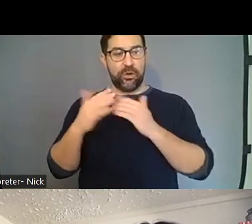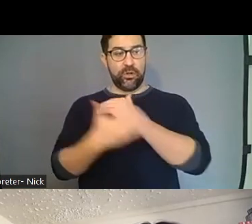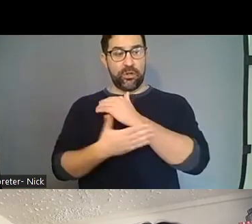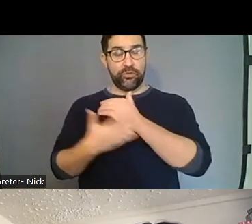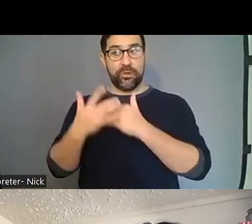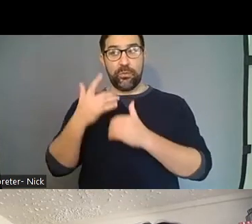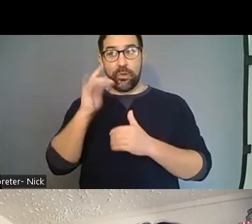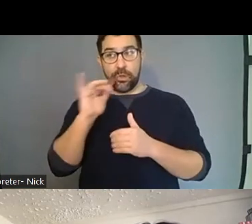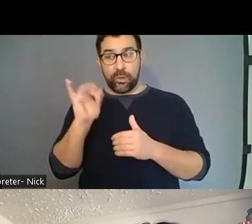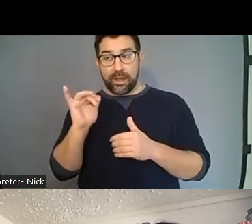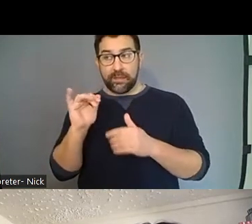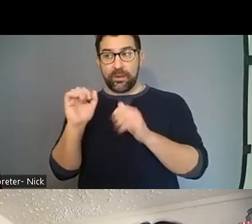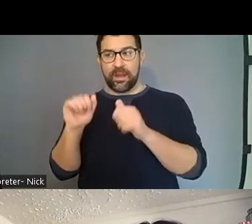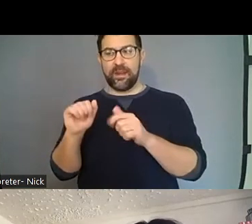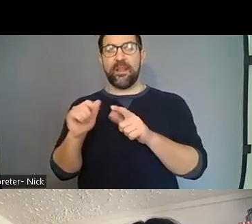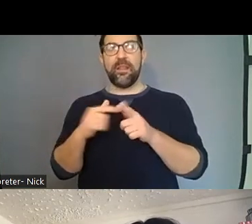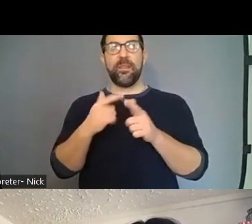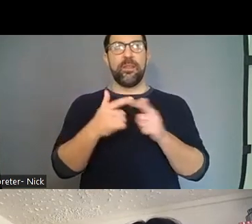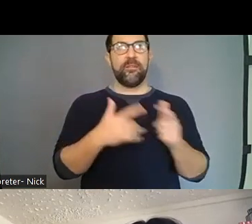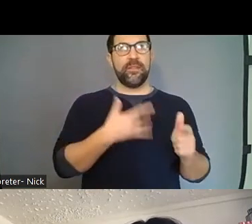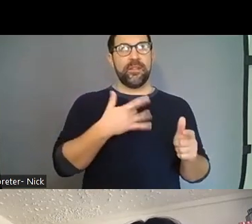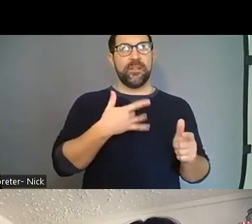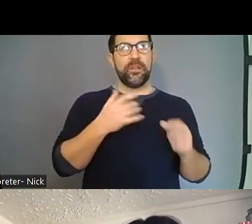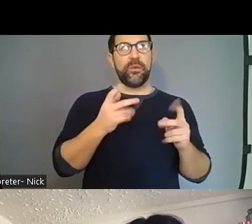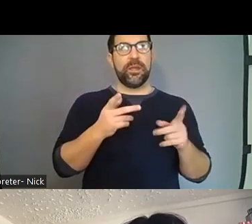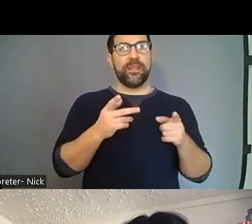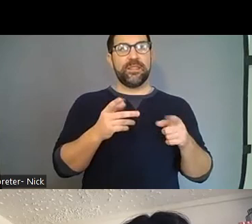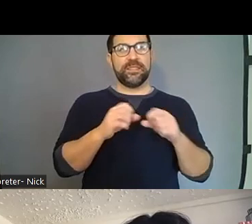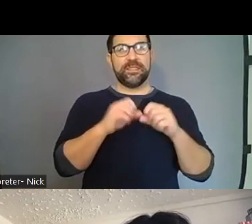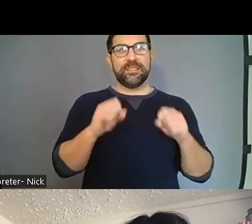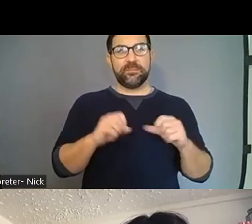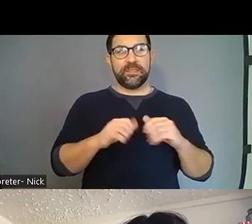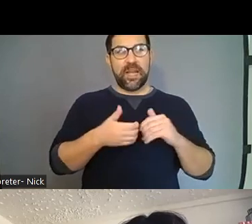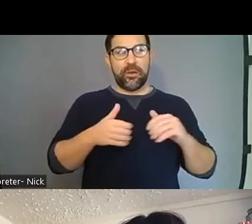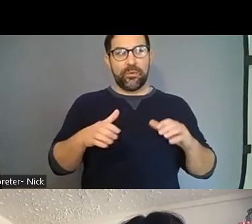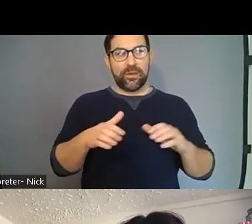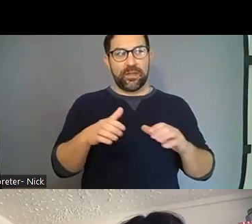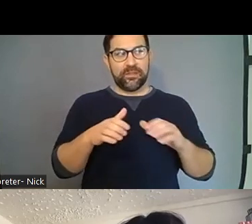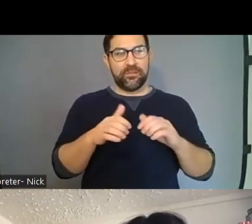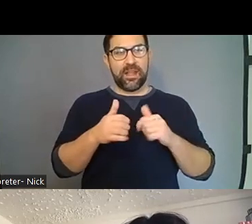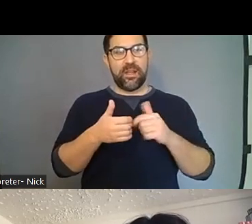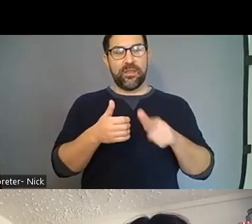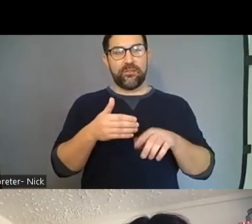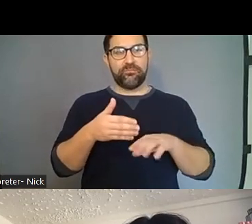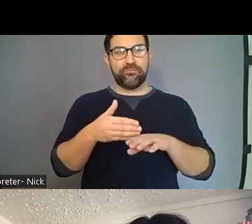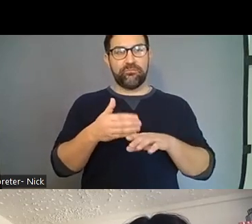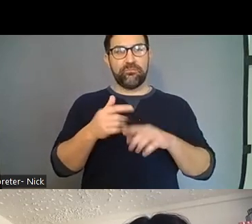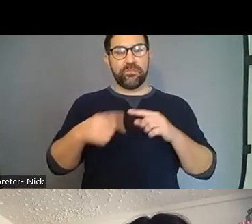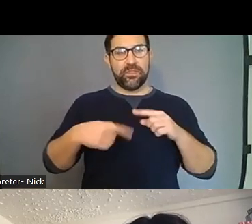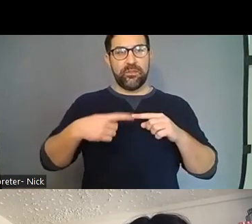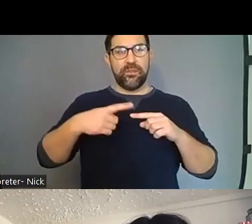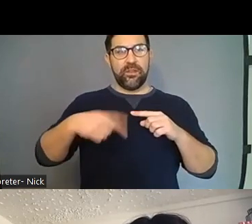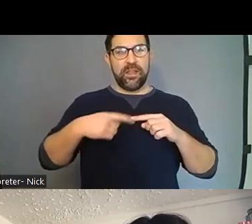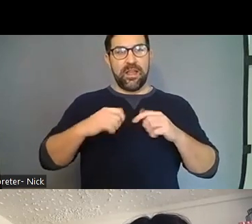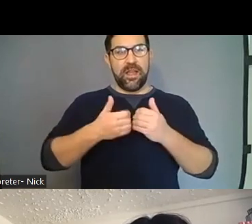And then those feelings of, okay, this is how these systems are enacting themselves or reinforcing themselves and how these different things connect